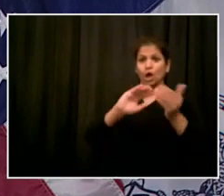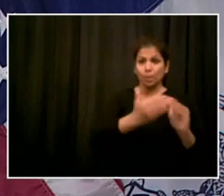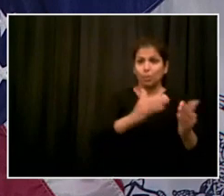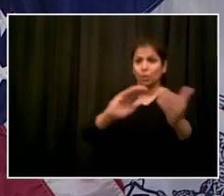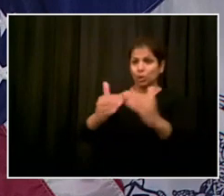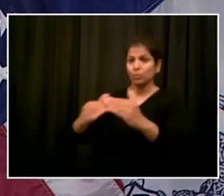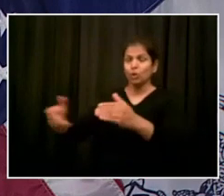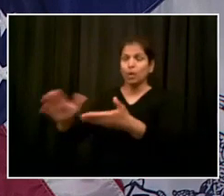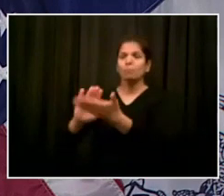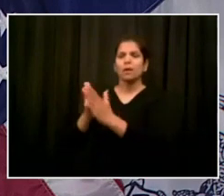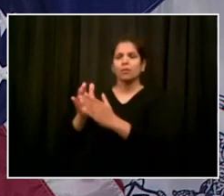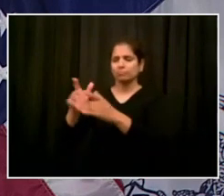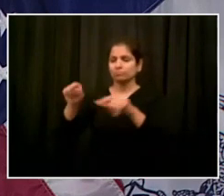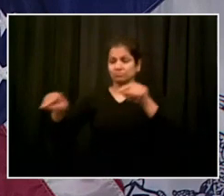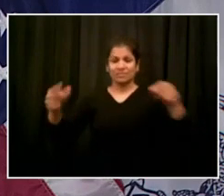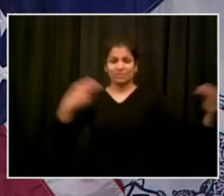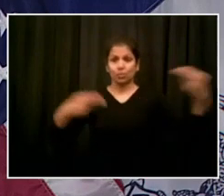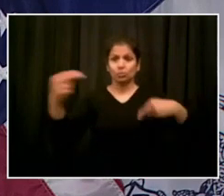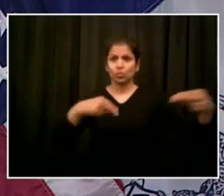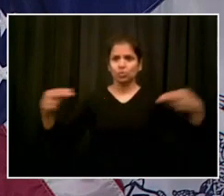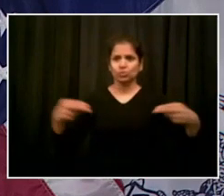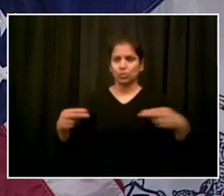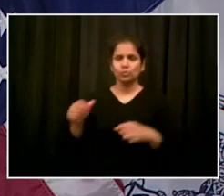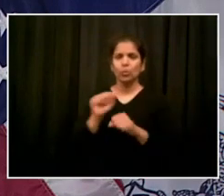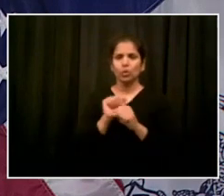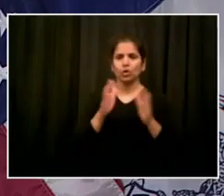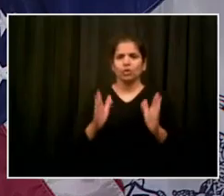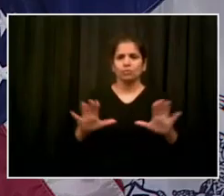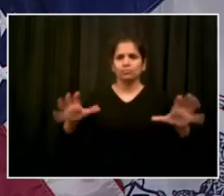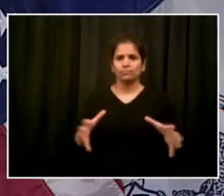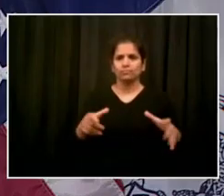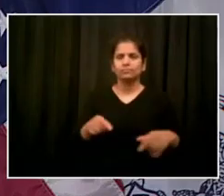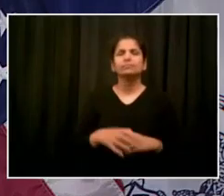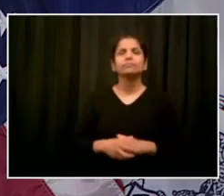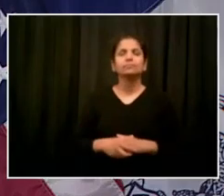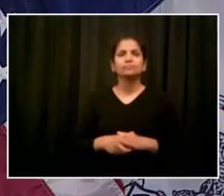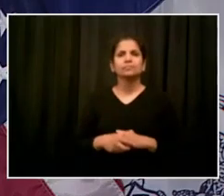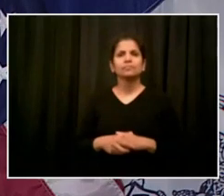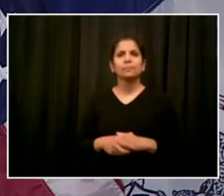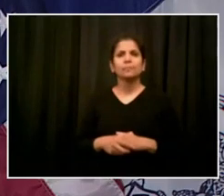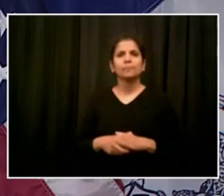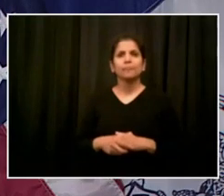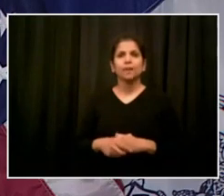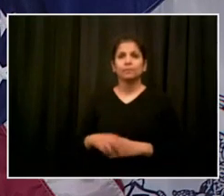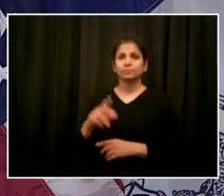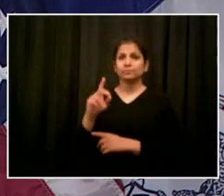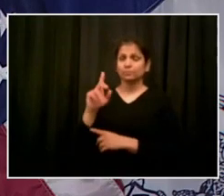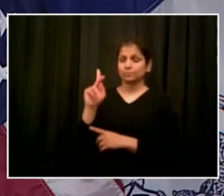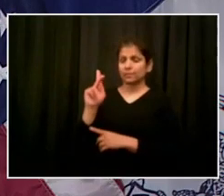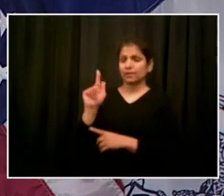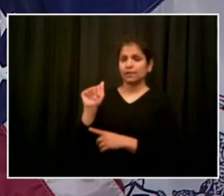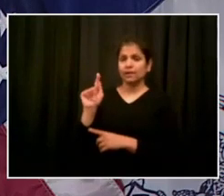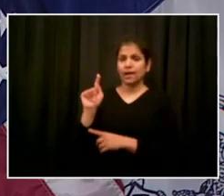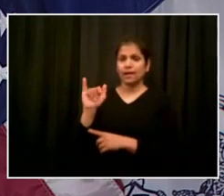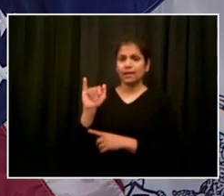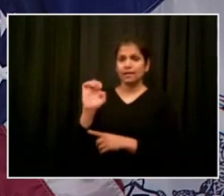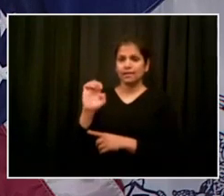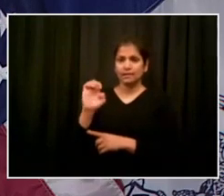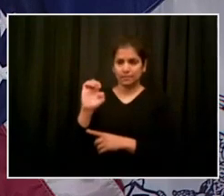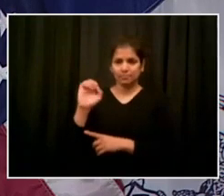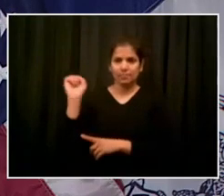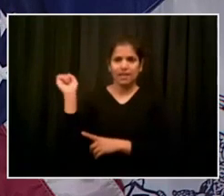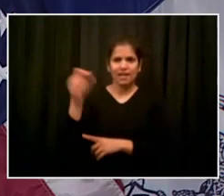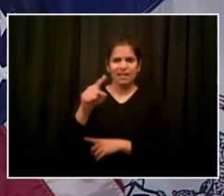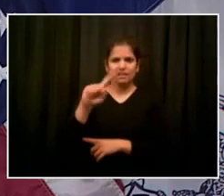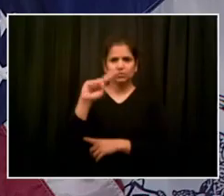Good morning, Mr. Mayor. I wanted to follow up to something you said, I think in response to Matt Chase's question. People are going to have to improvise when